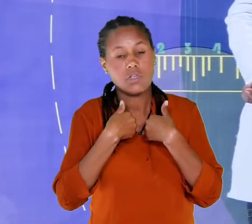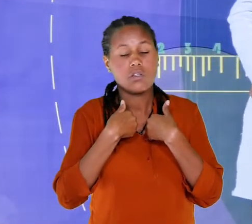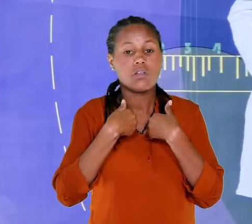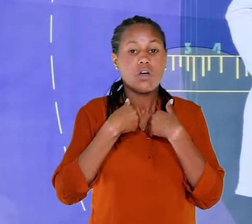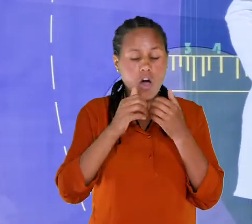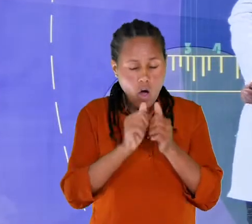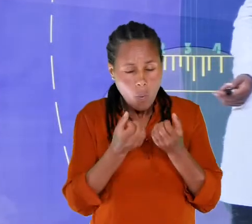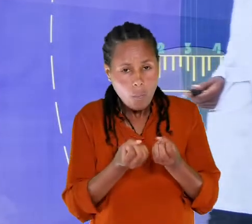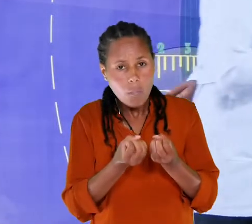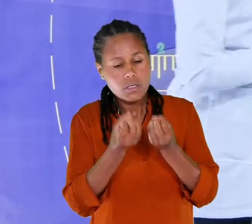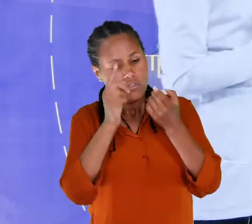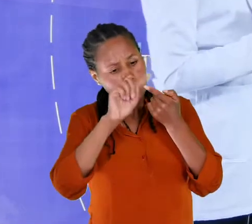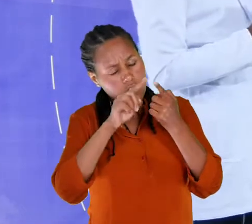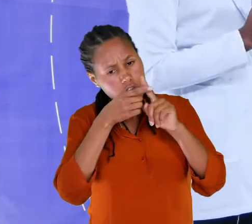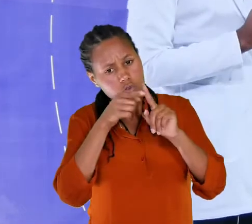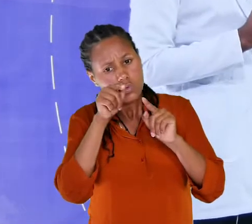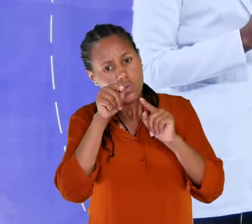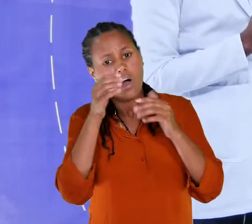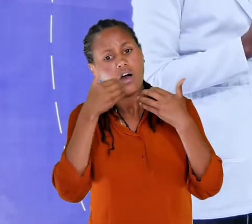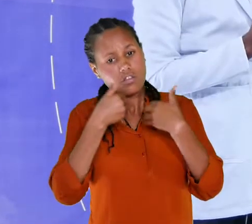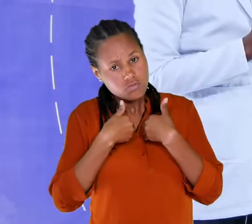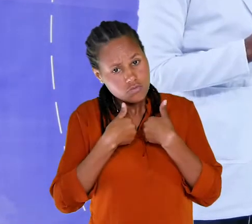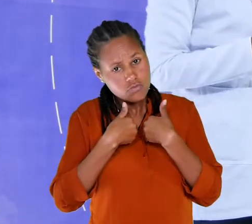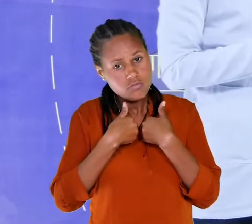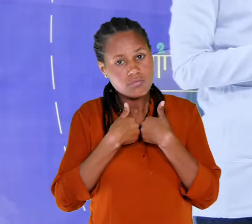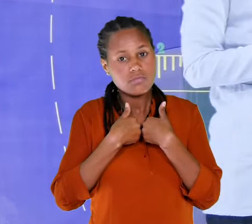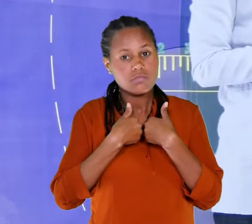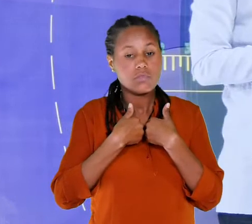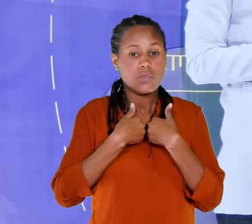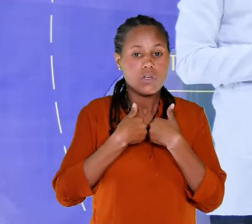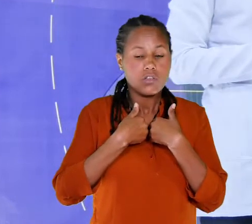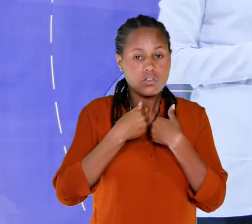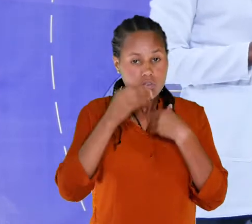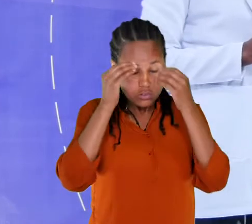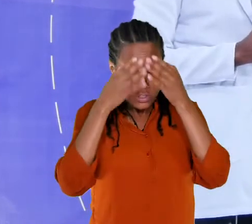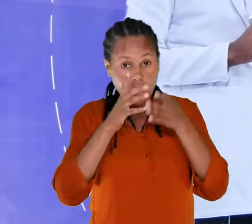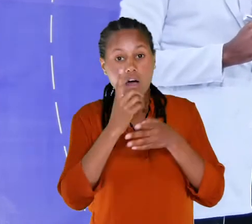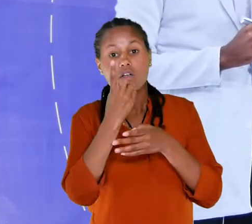many friends? Then students ask teacher, how many friends do you have?